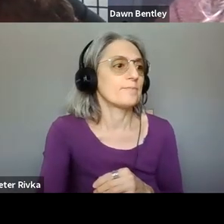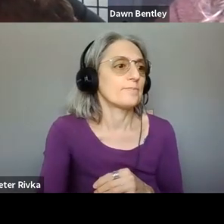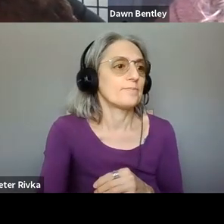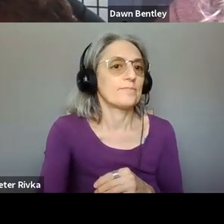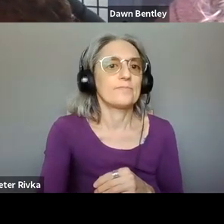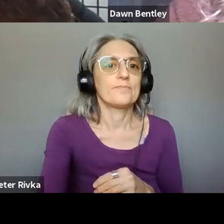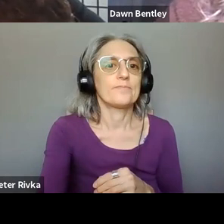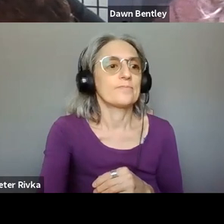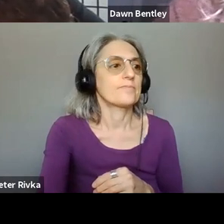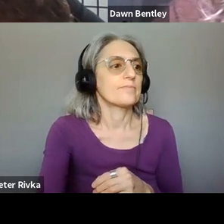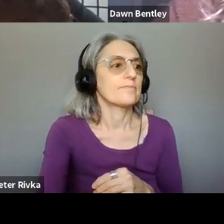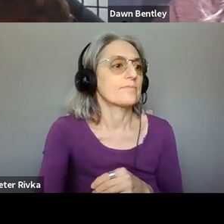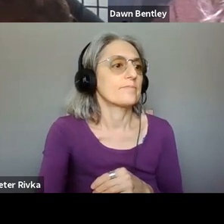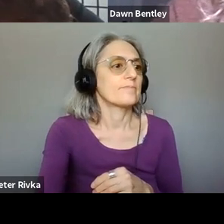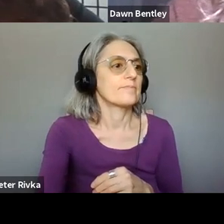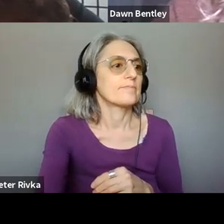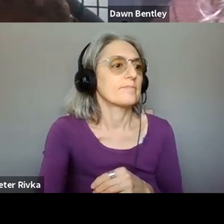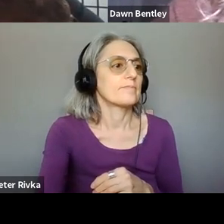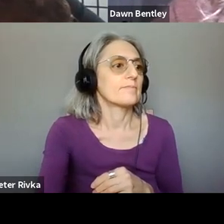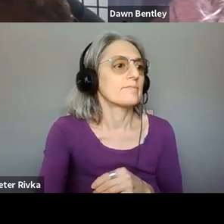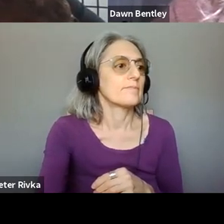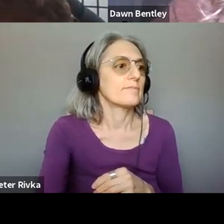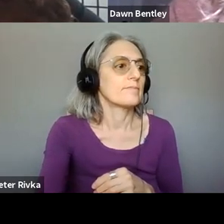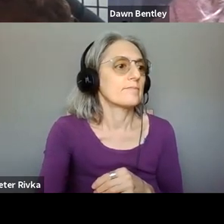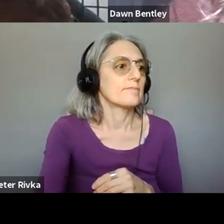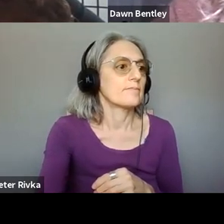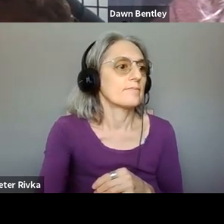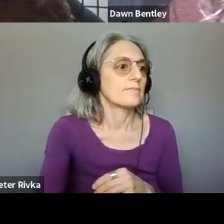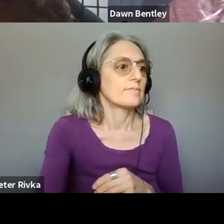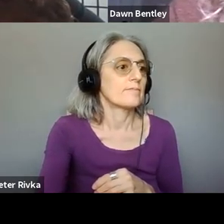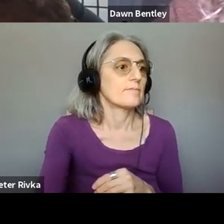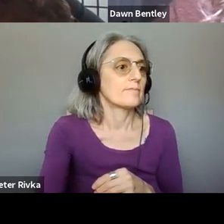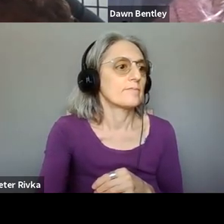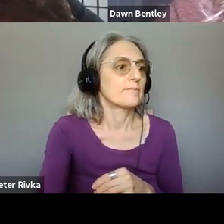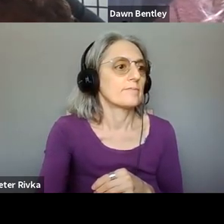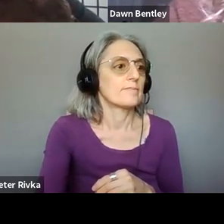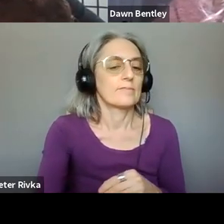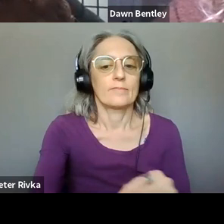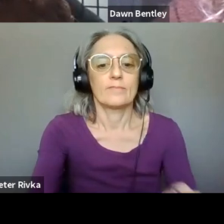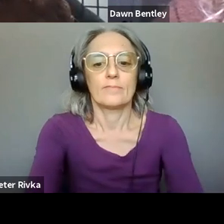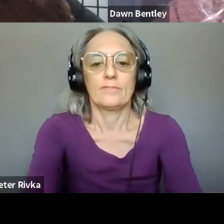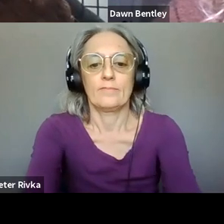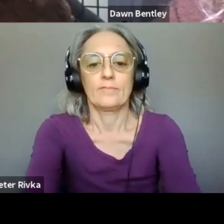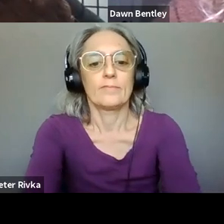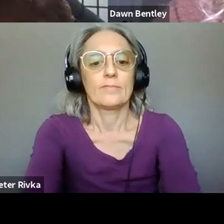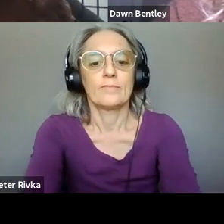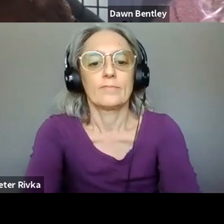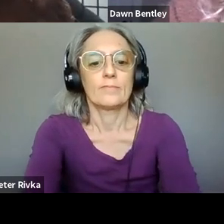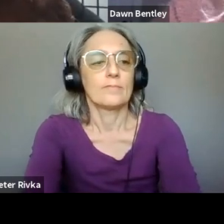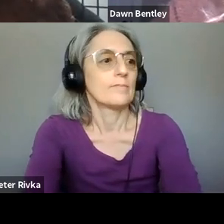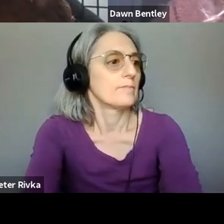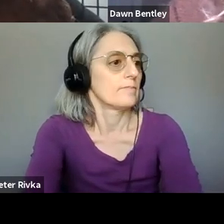an attendee ask, as a professional, how do you work with a parent or